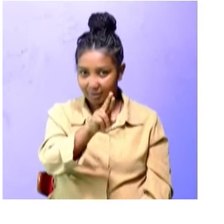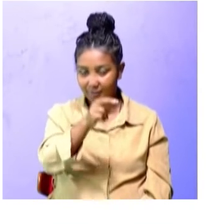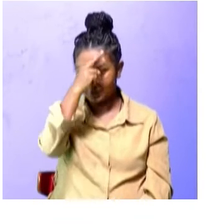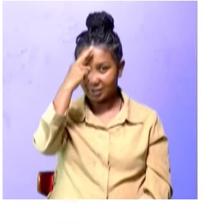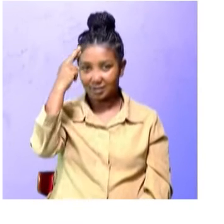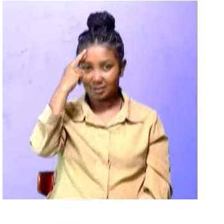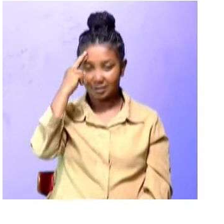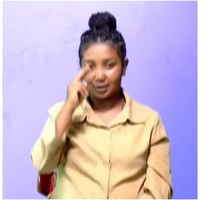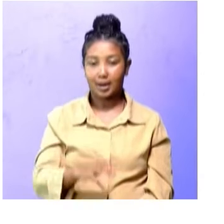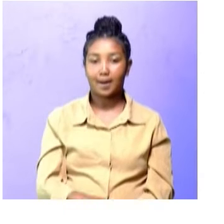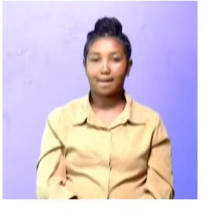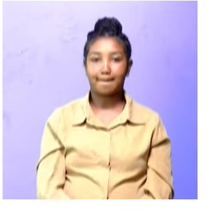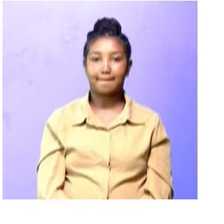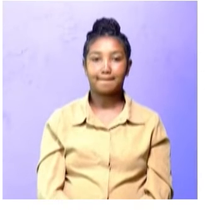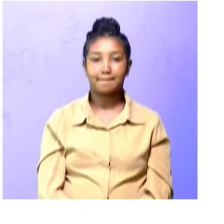the reason.